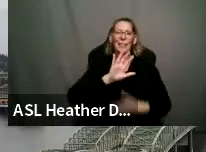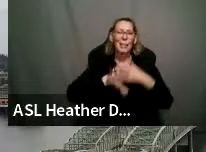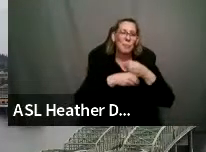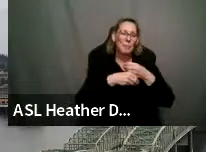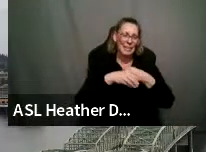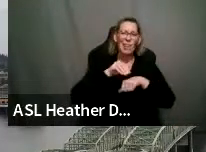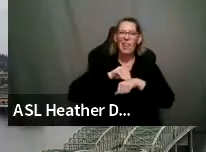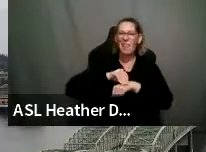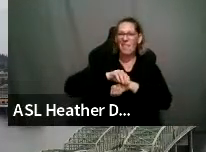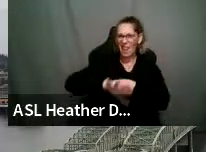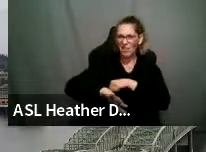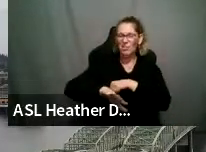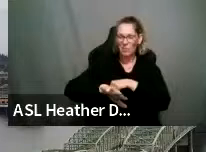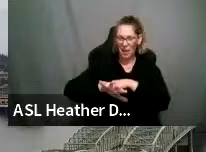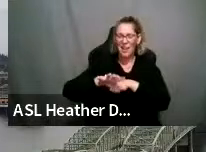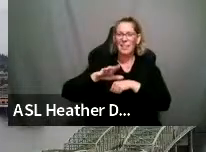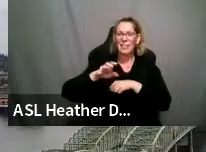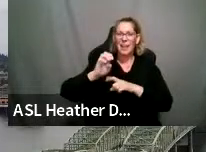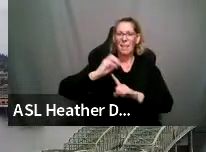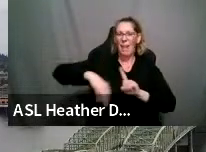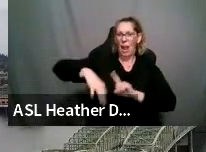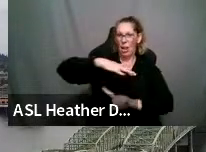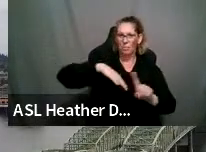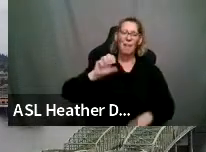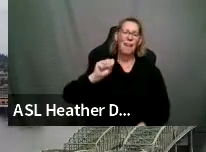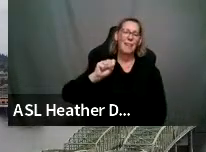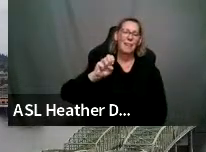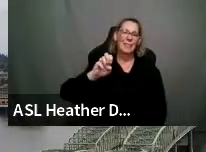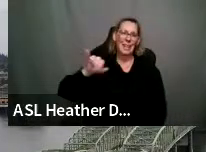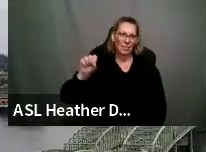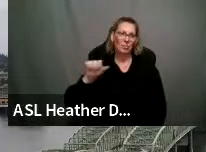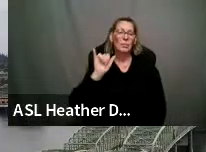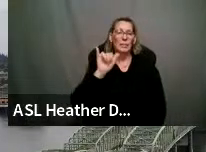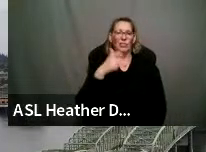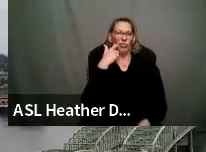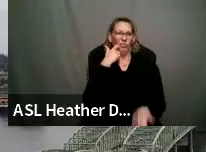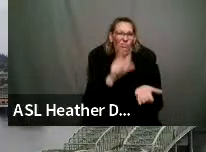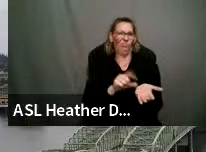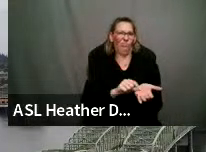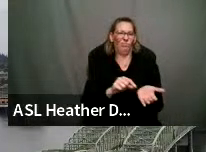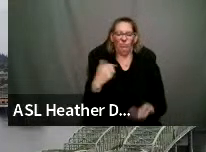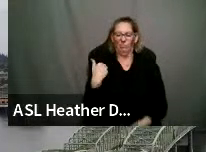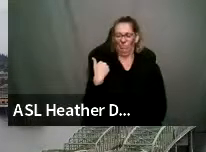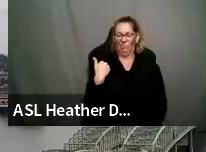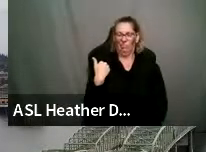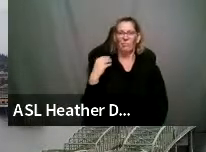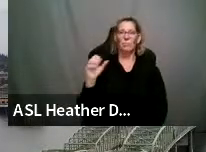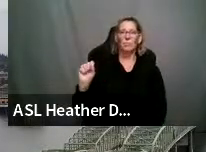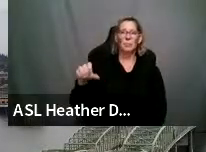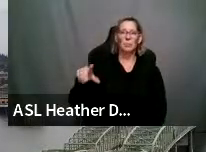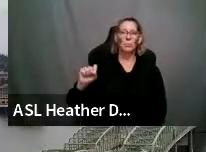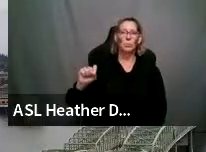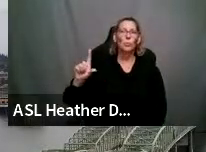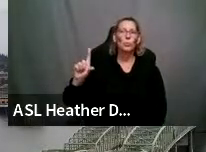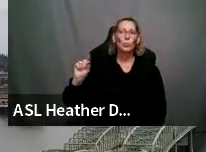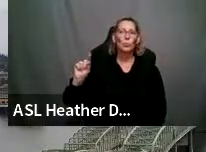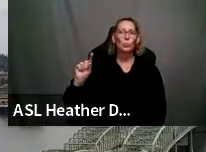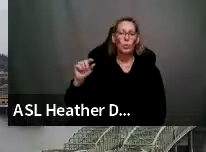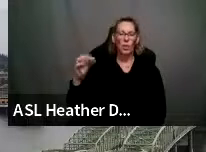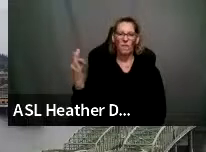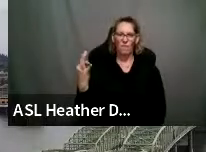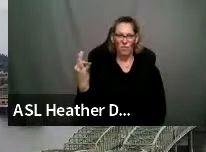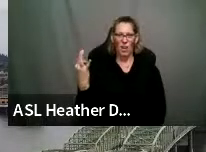or SEIS. It was just recently published Friday, September 20th. And this evening, we'll discuss the